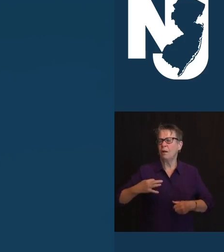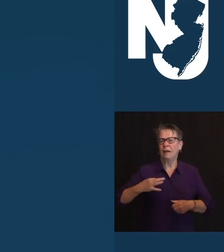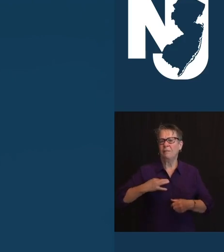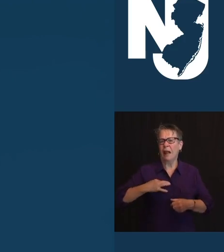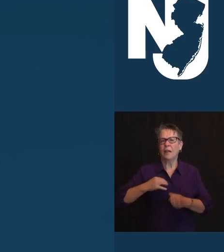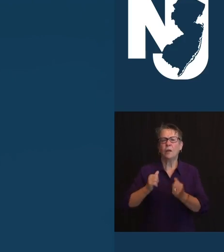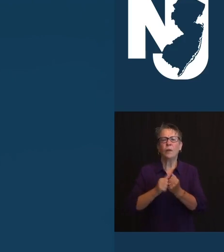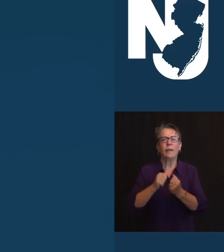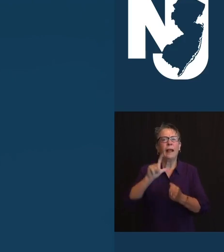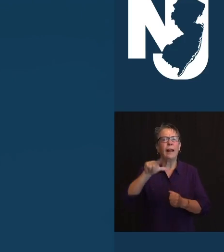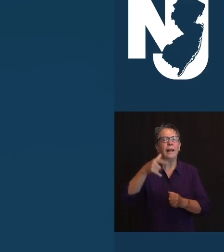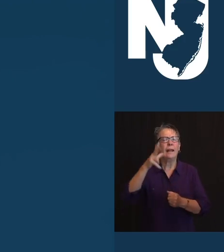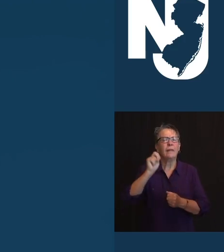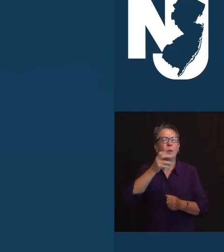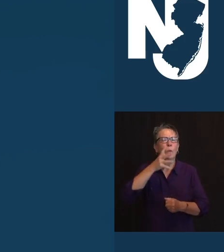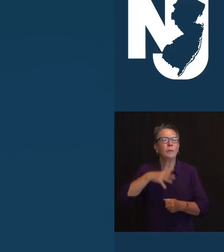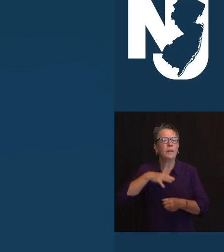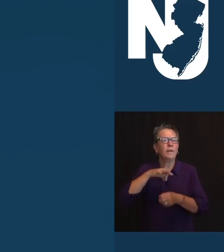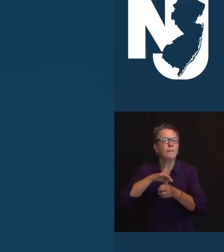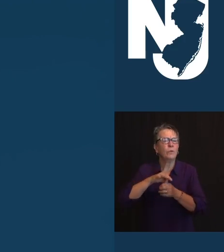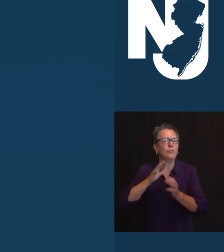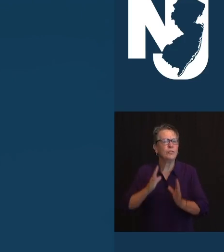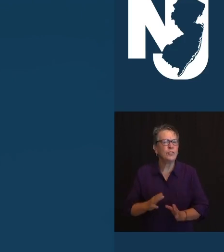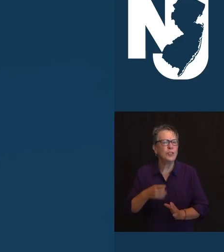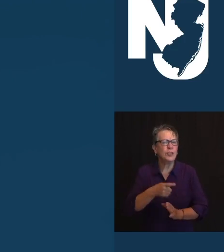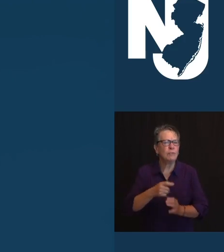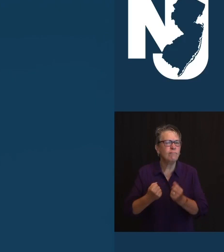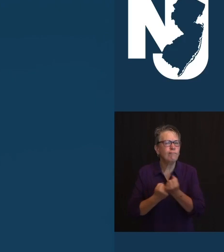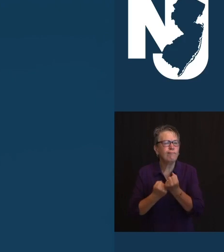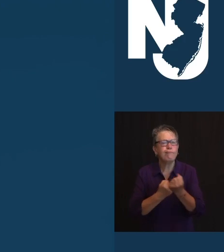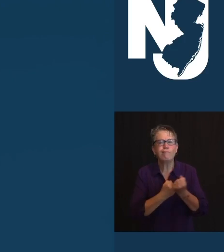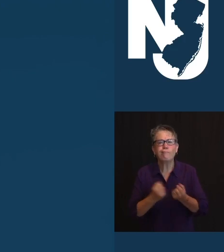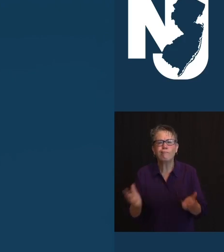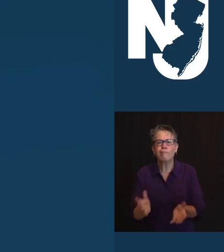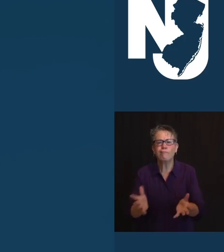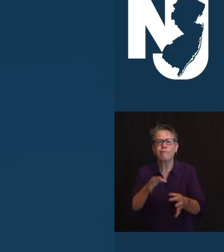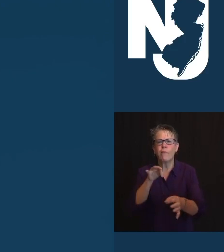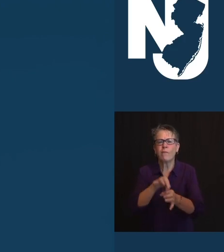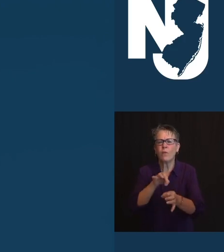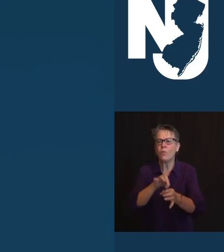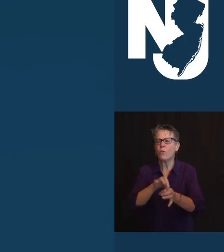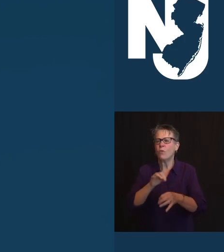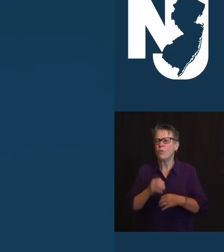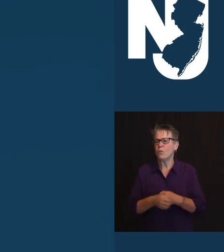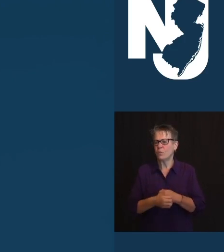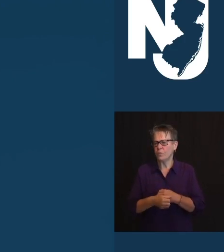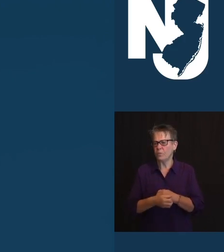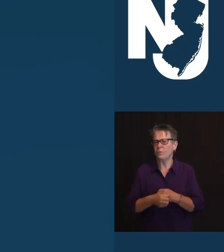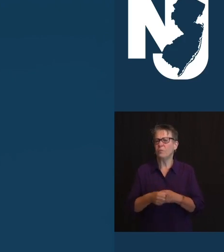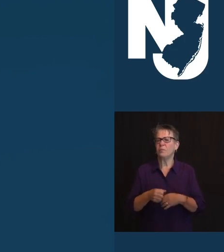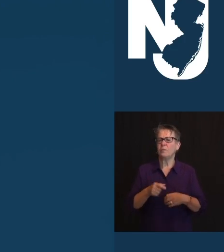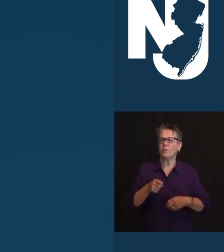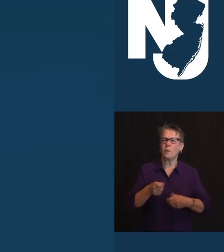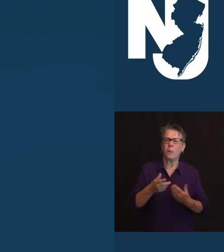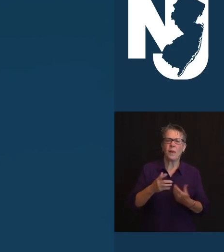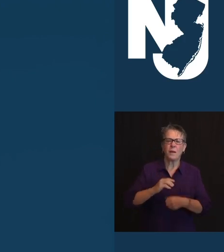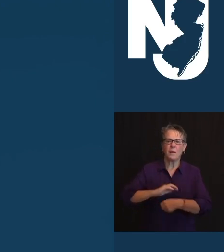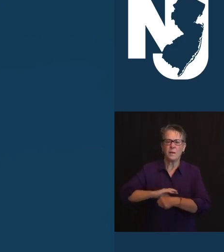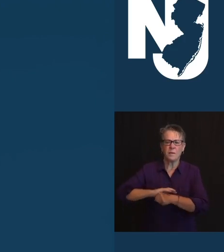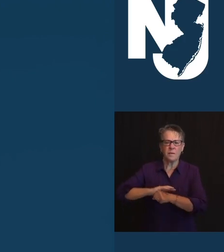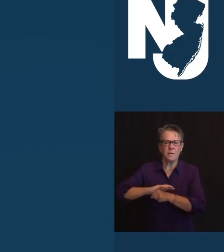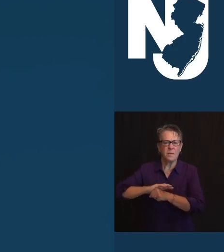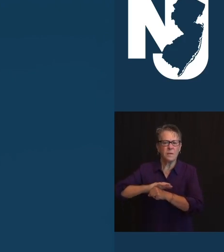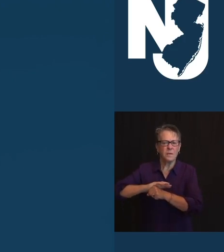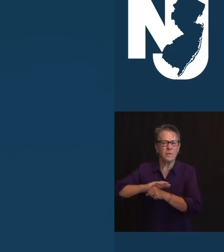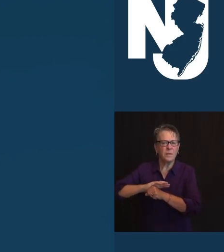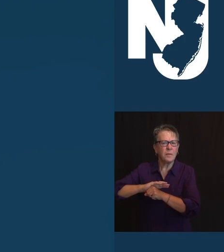Day. She would want me to say that. Sadly, before COVID-19, Estelle was diagnosed with Alzheimer's, which slowly robbed her of